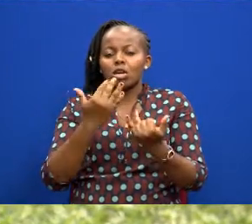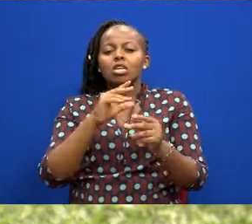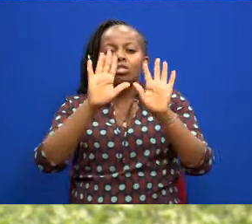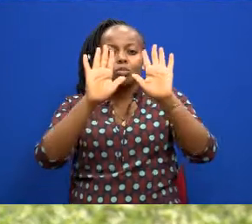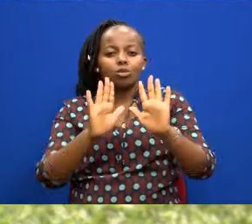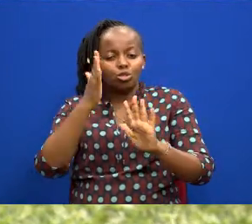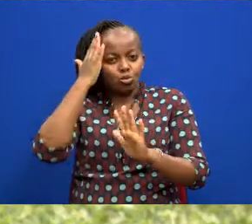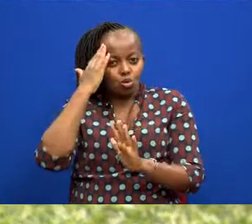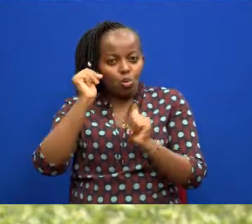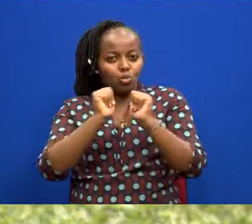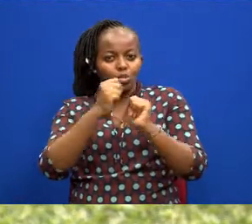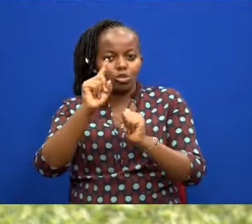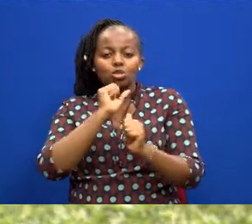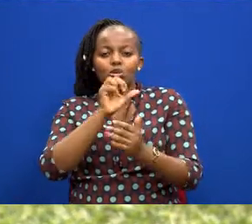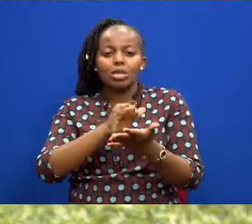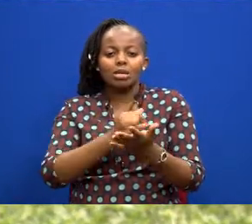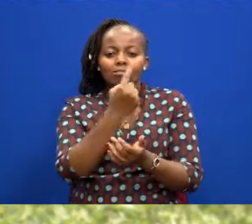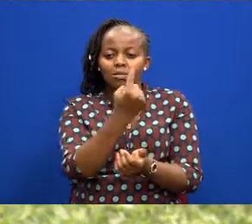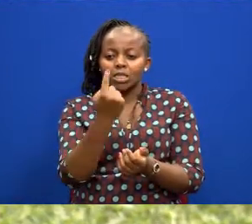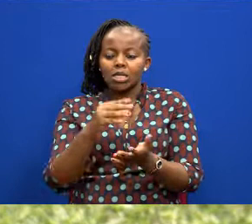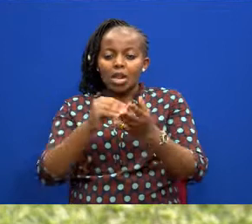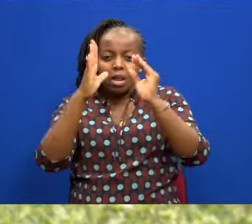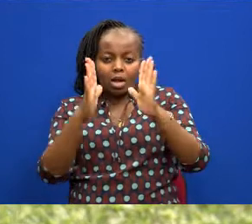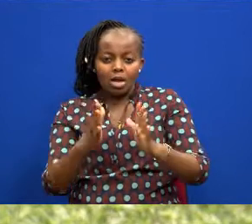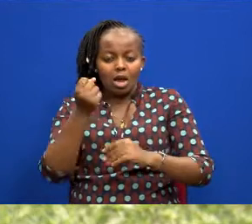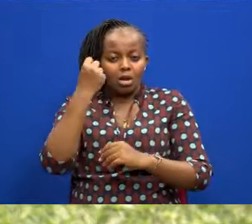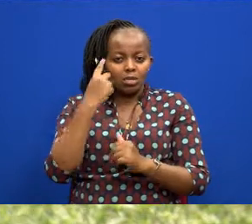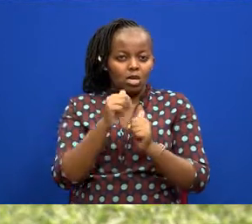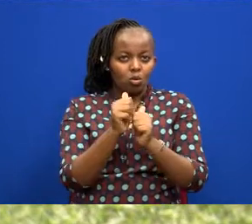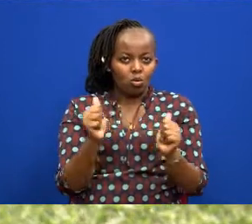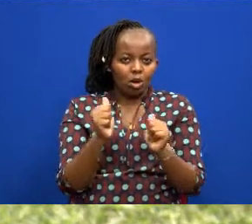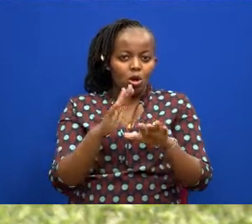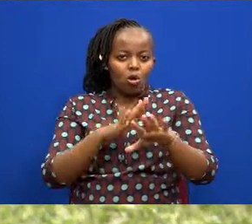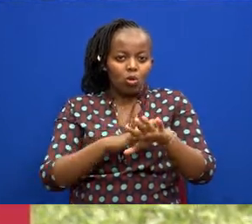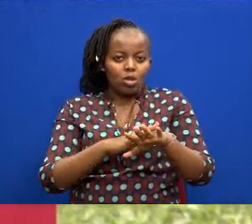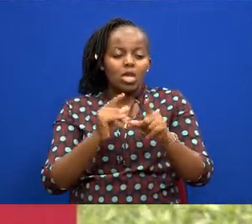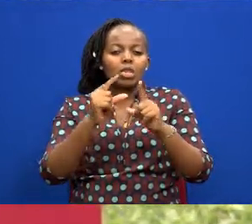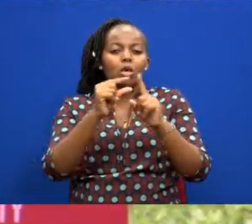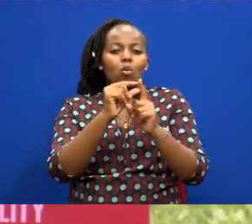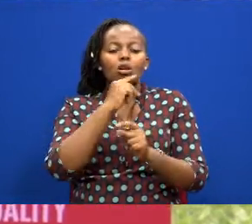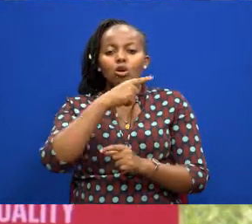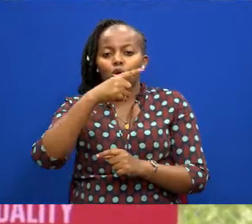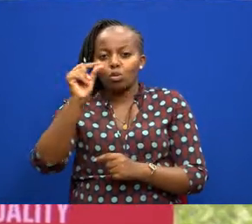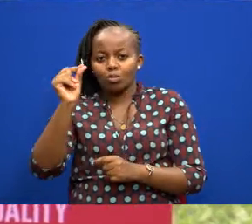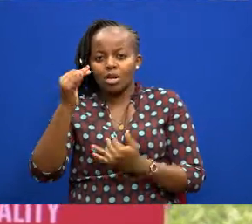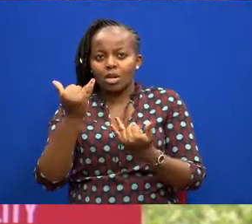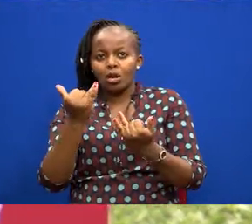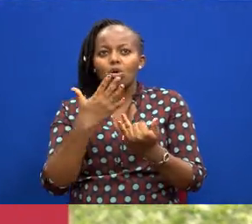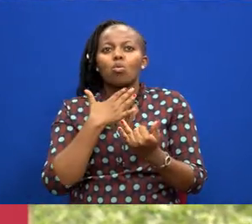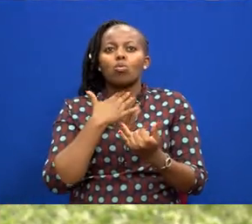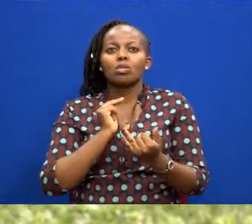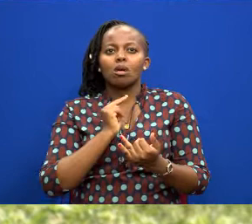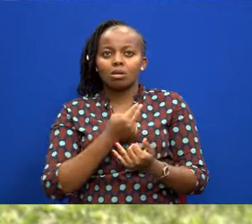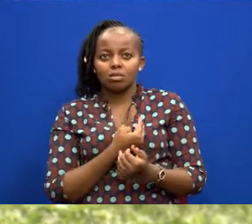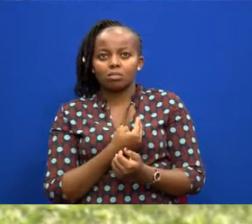fundamentals correct so that every learner gets it right from the word go. So we're going